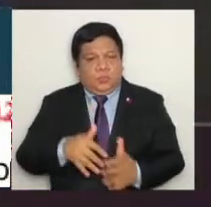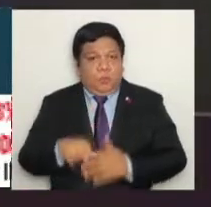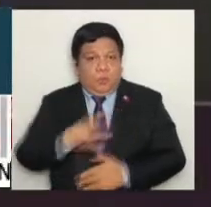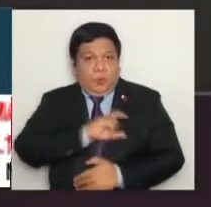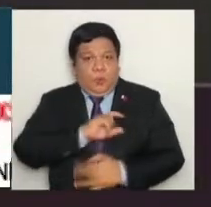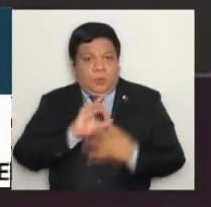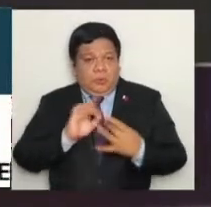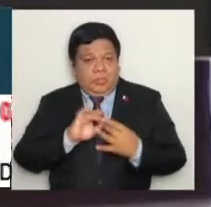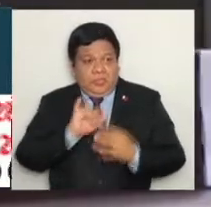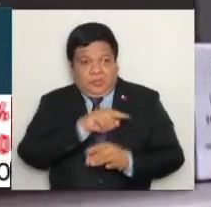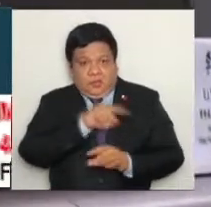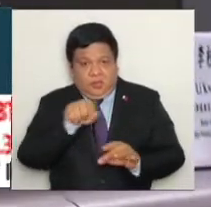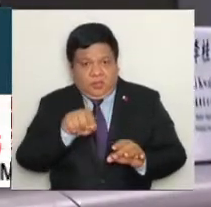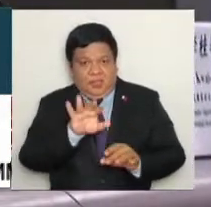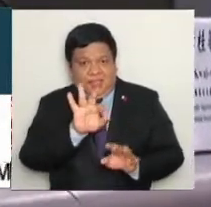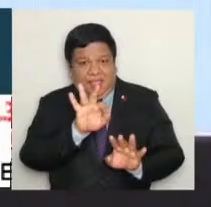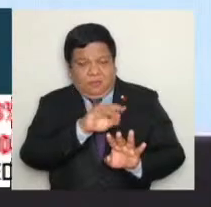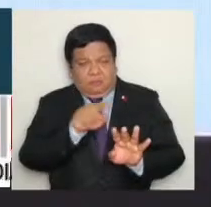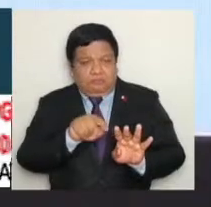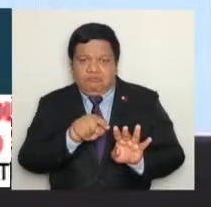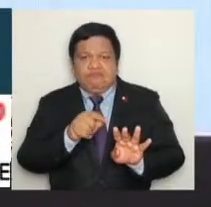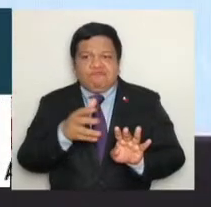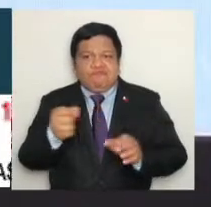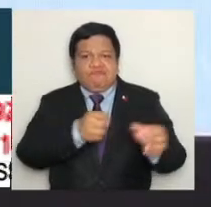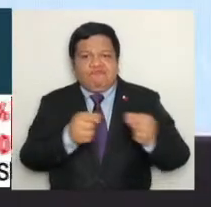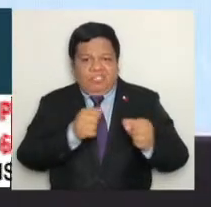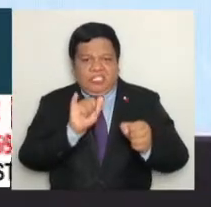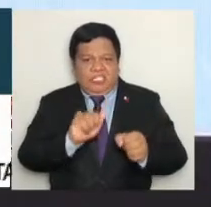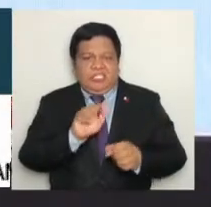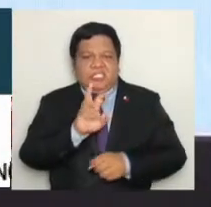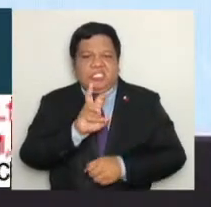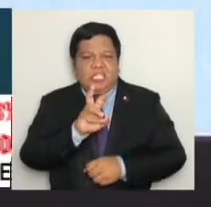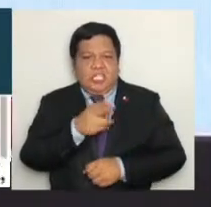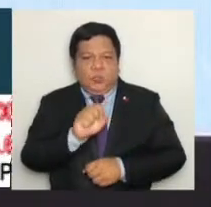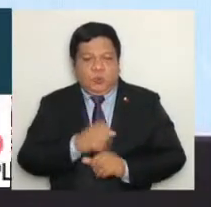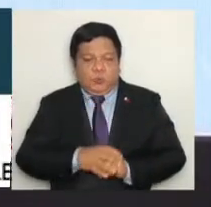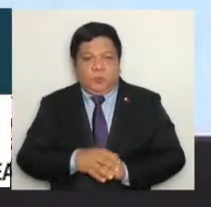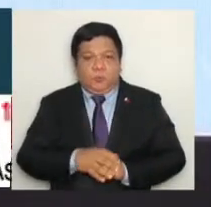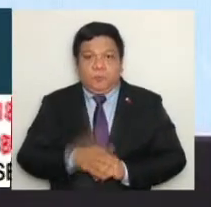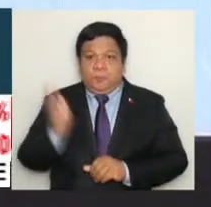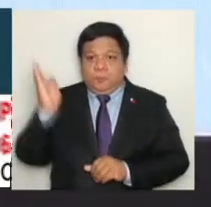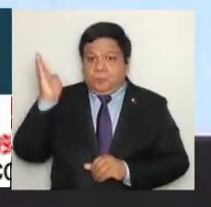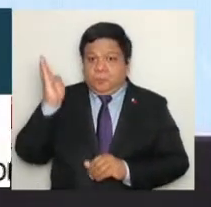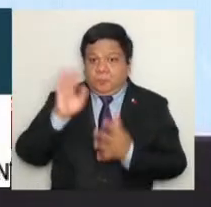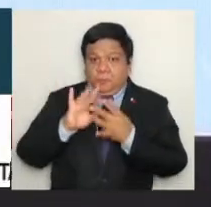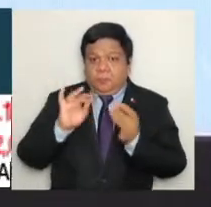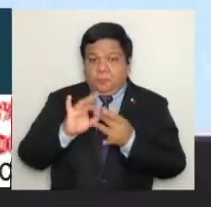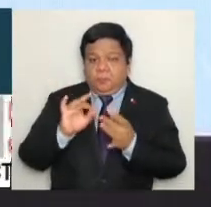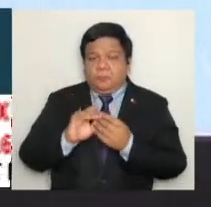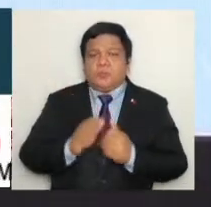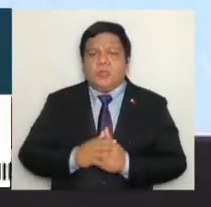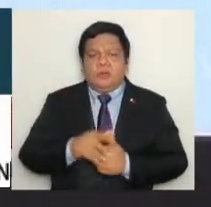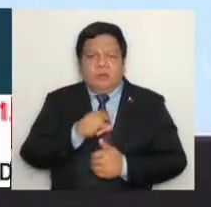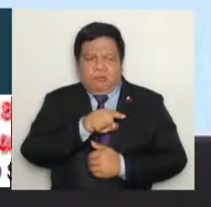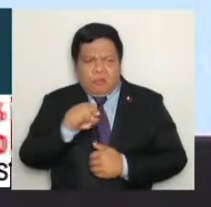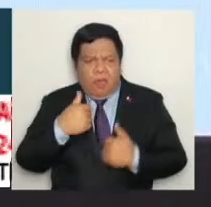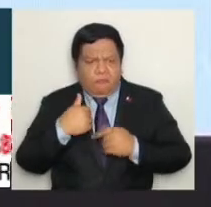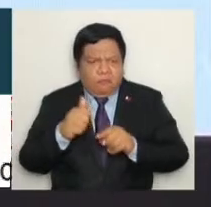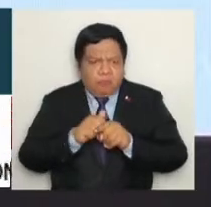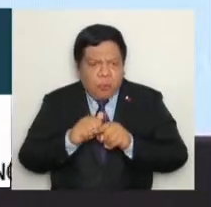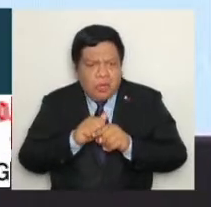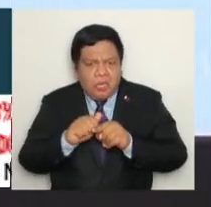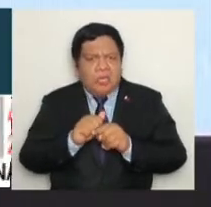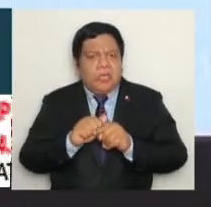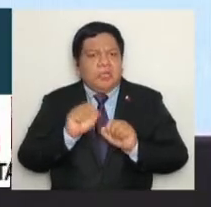group had deliberately recruited them. They all have some planning at some stage to leave Hong Kong for